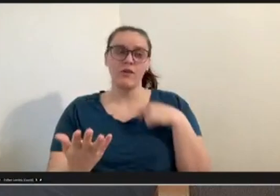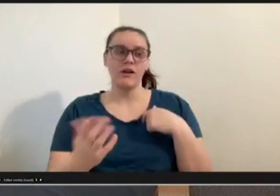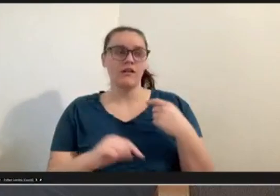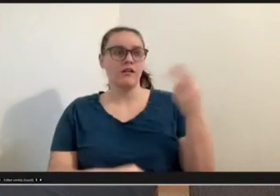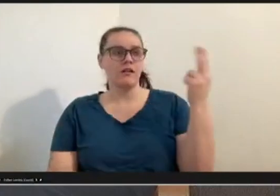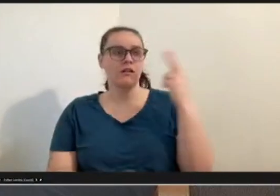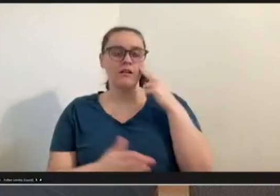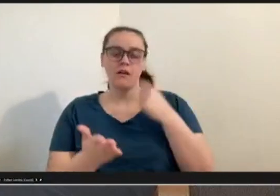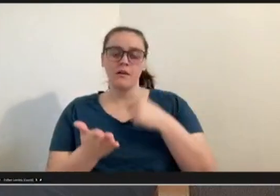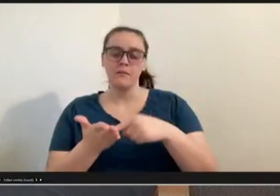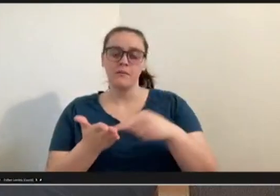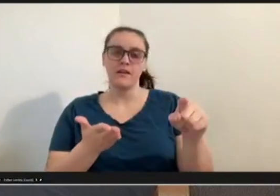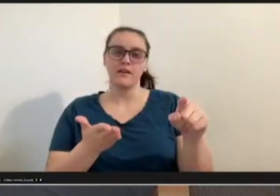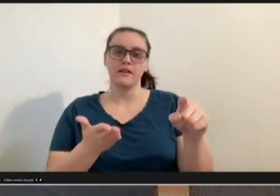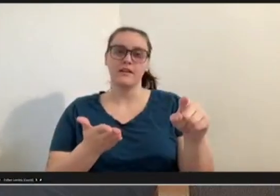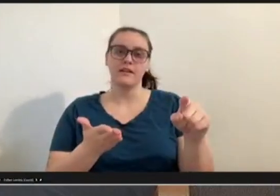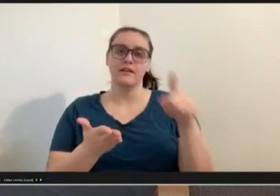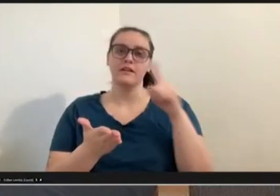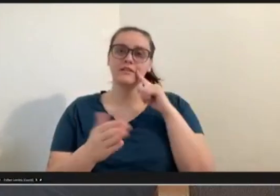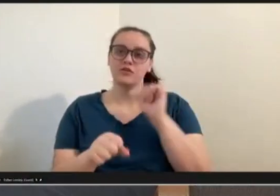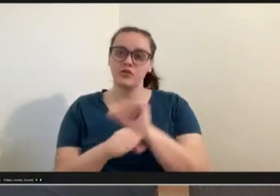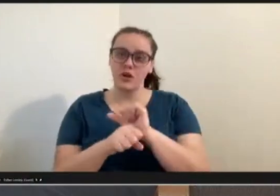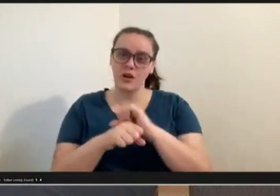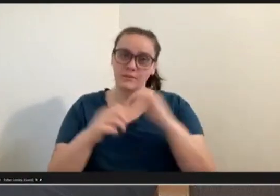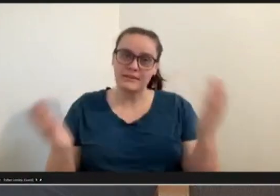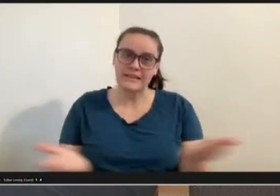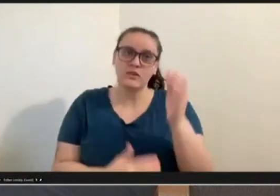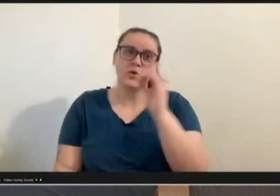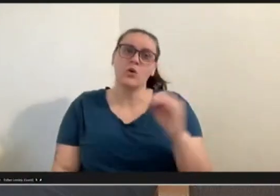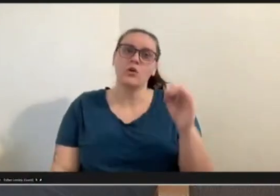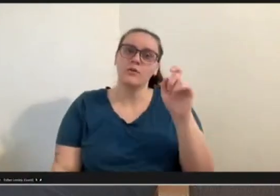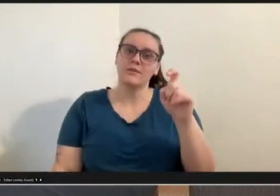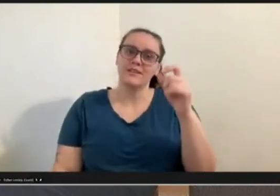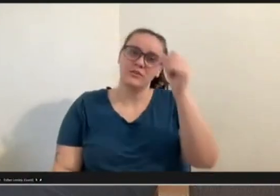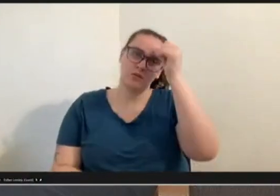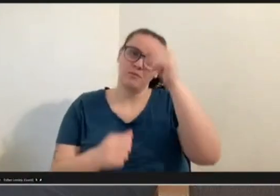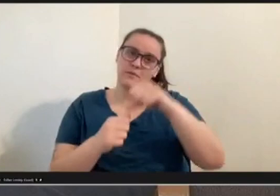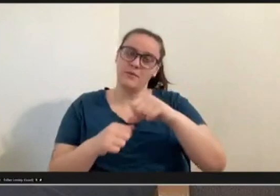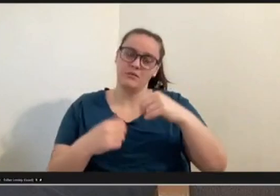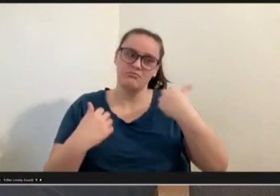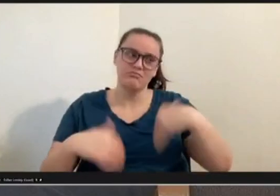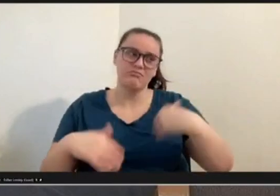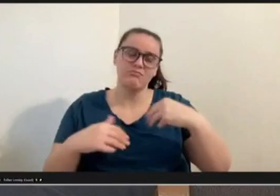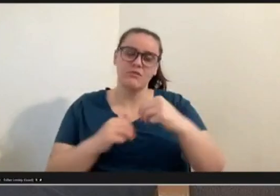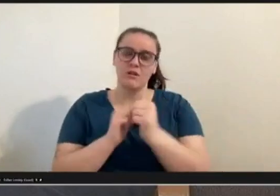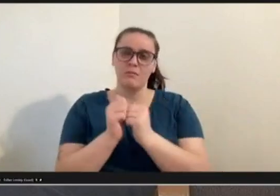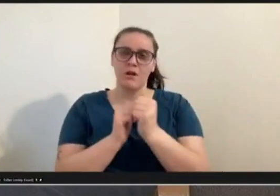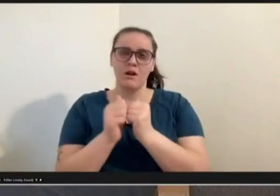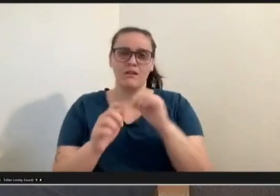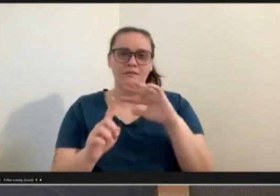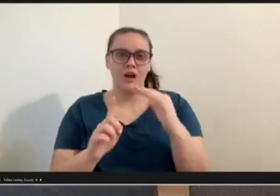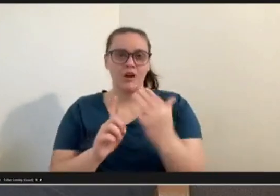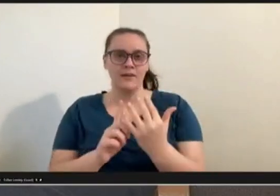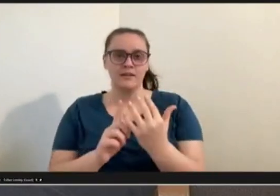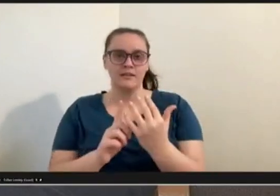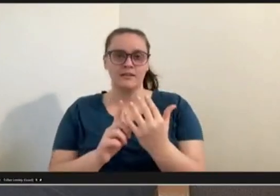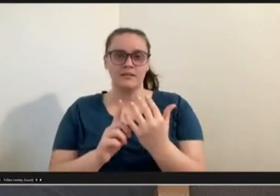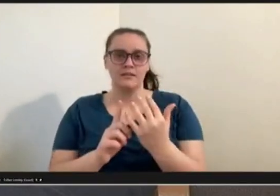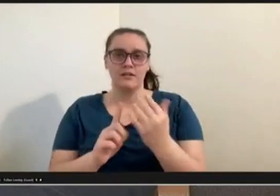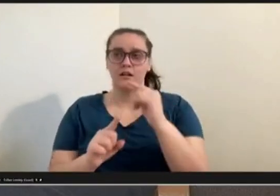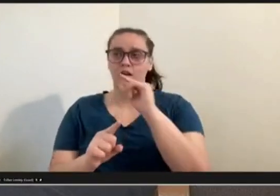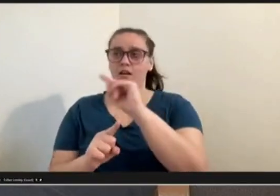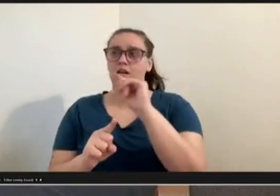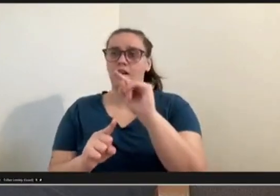what the CHIPS Act is all about. We need to remember that we are in a competitive environment. There are many other states vying for this